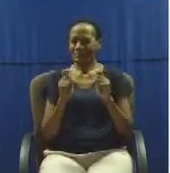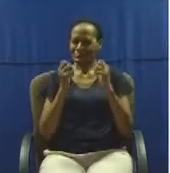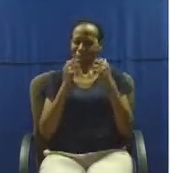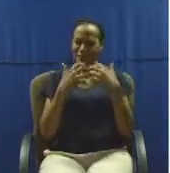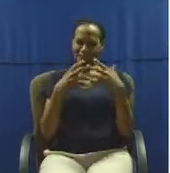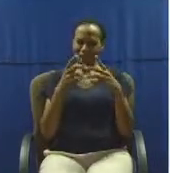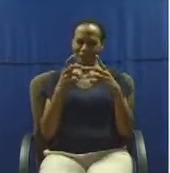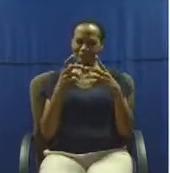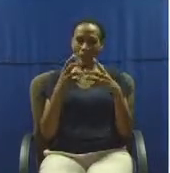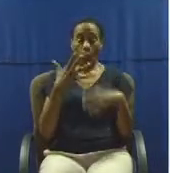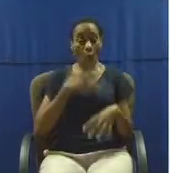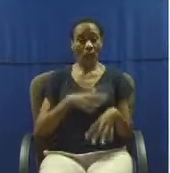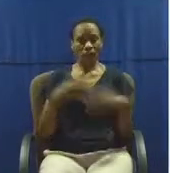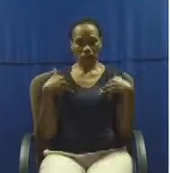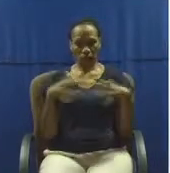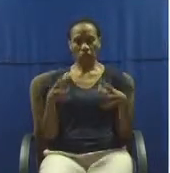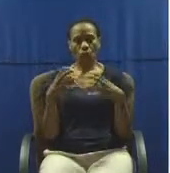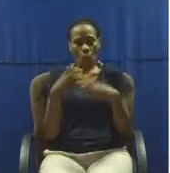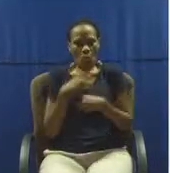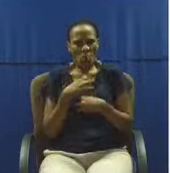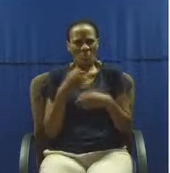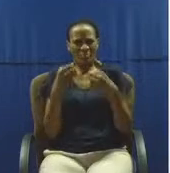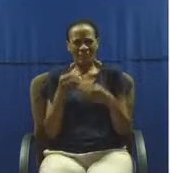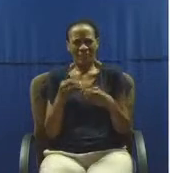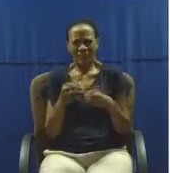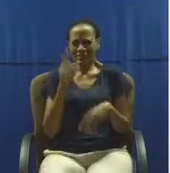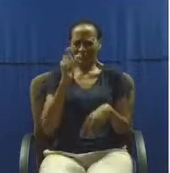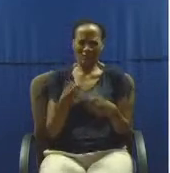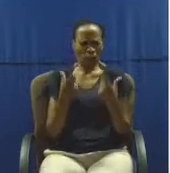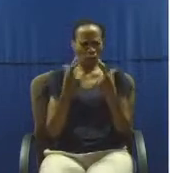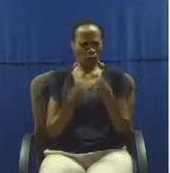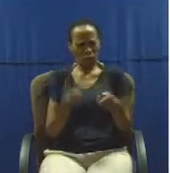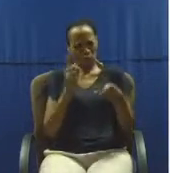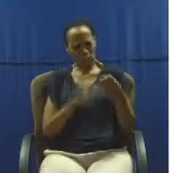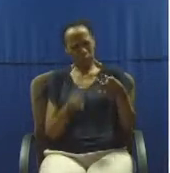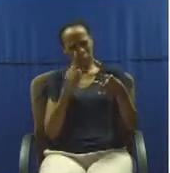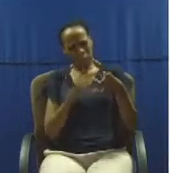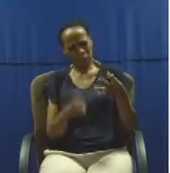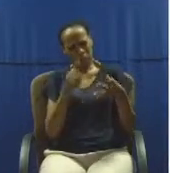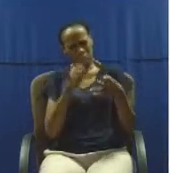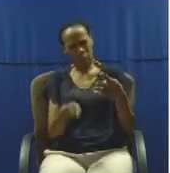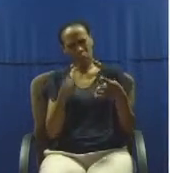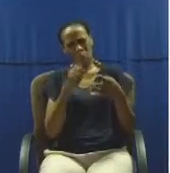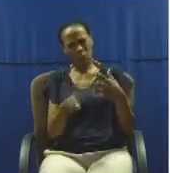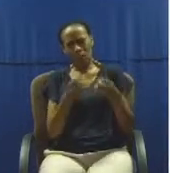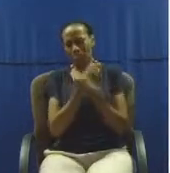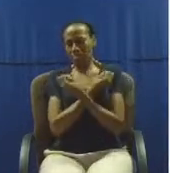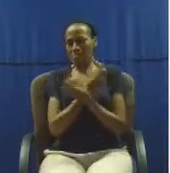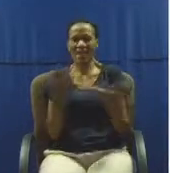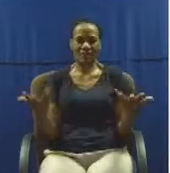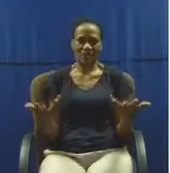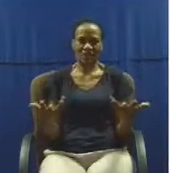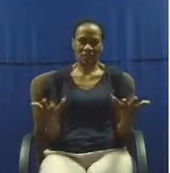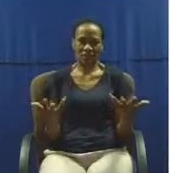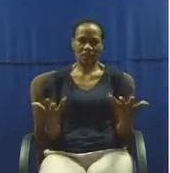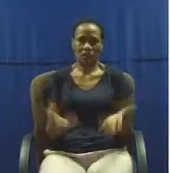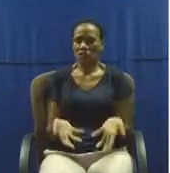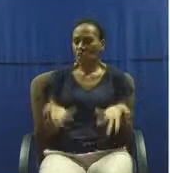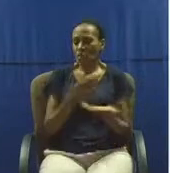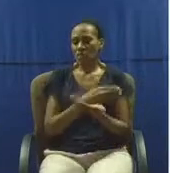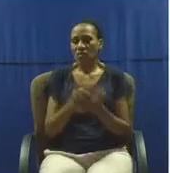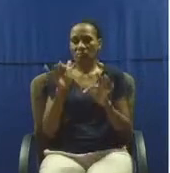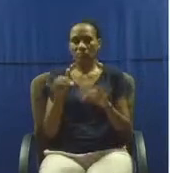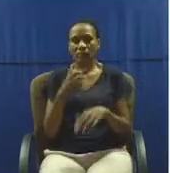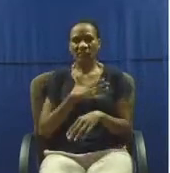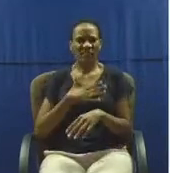start a business, to run a business, you've got to do so many compliance measures that you immediately just